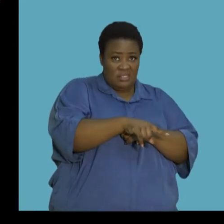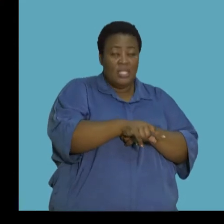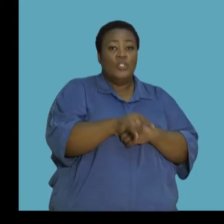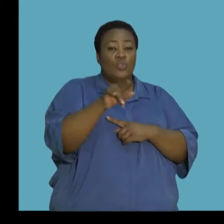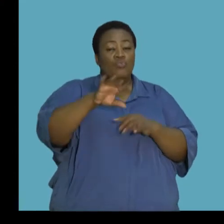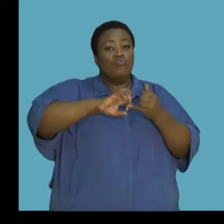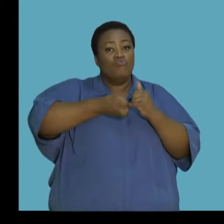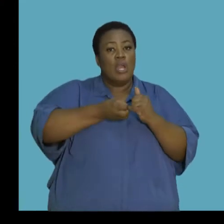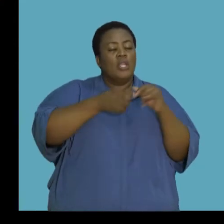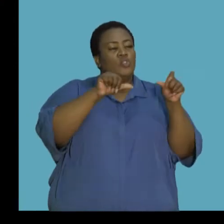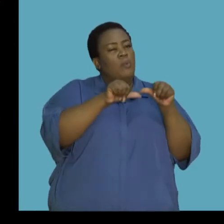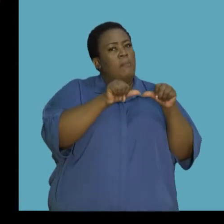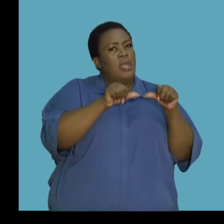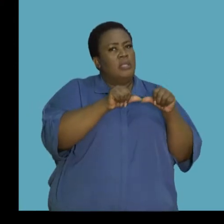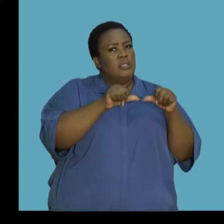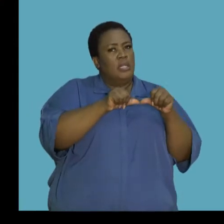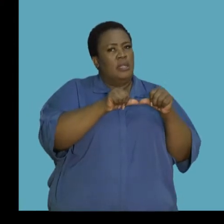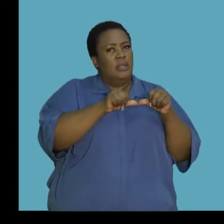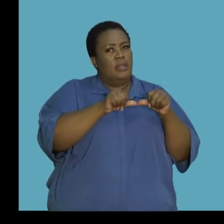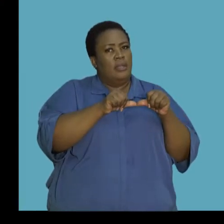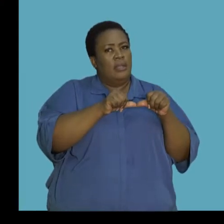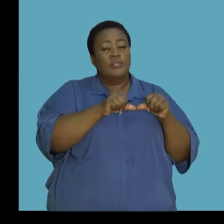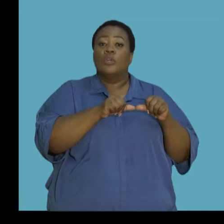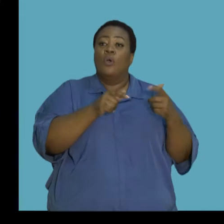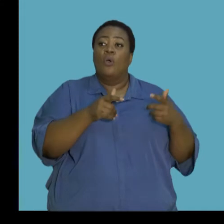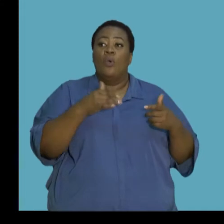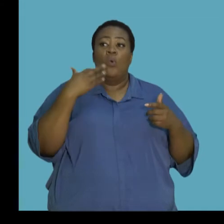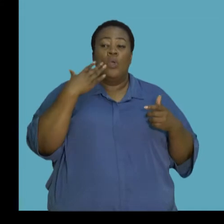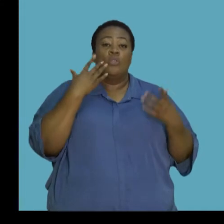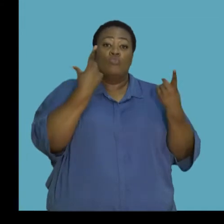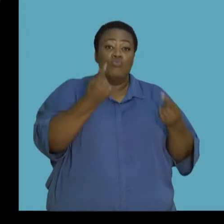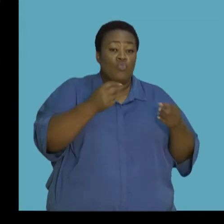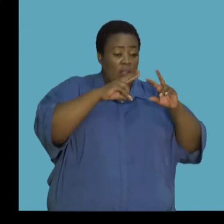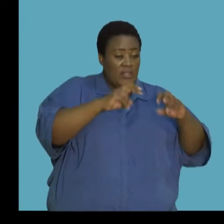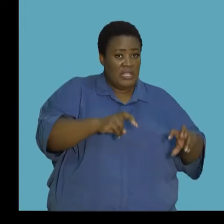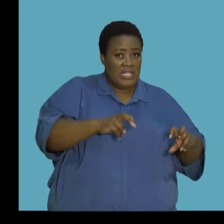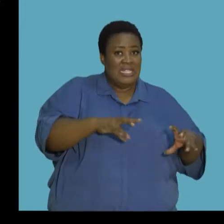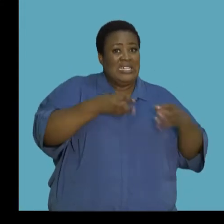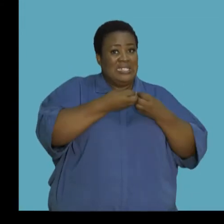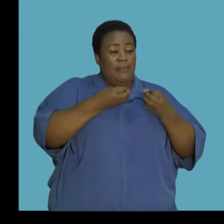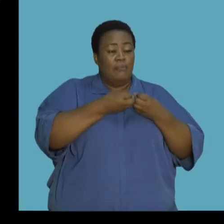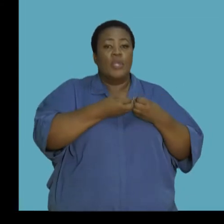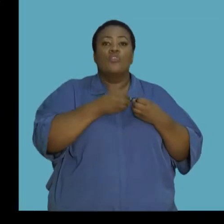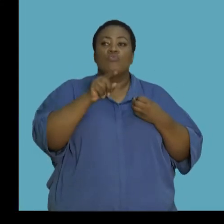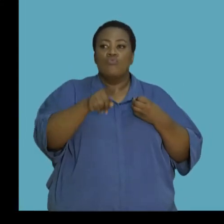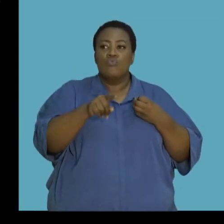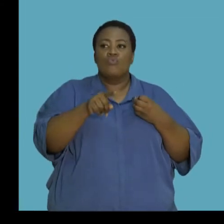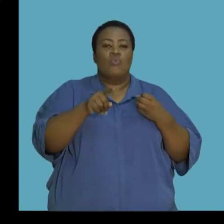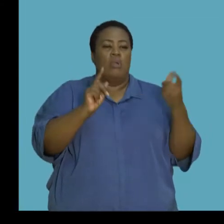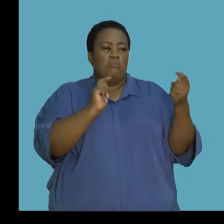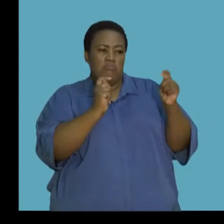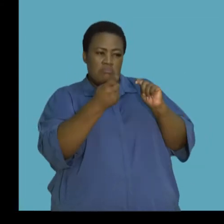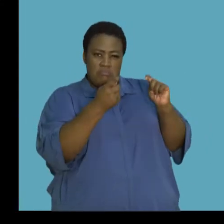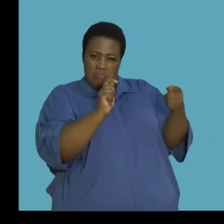Okay, you are trying to measure this. So in terms of when you are carrying out an investigation, it's something that